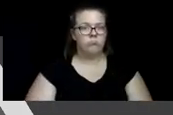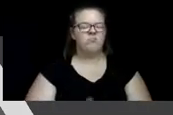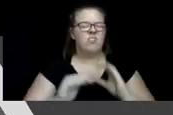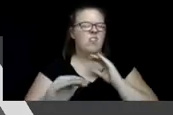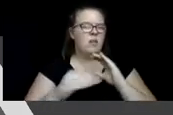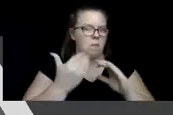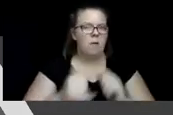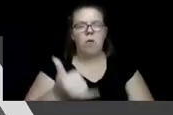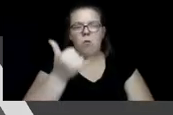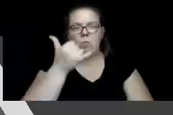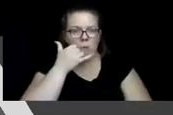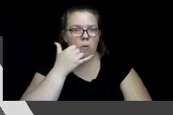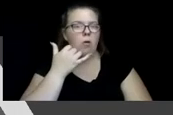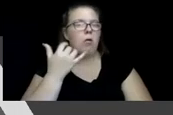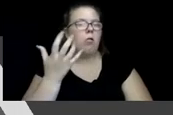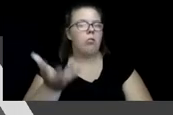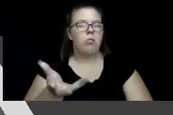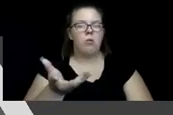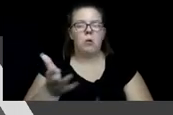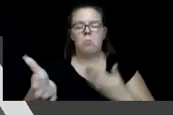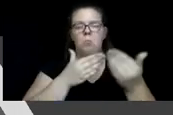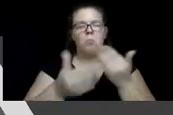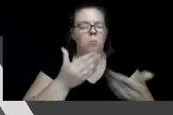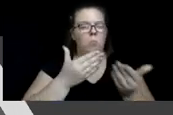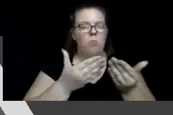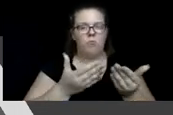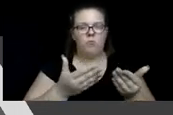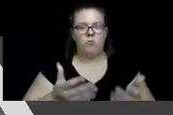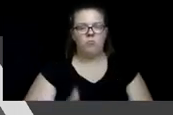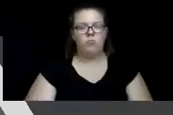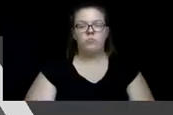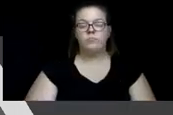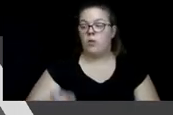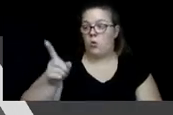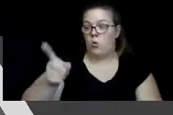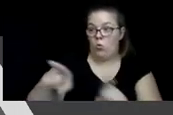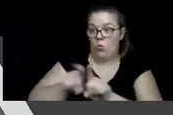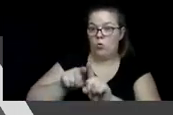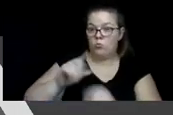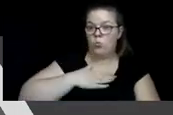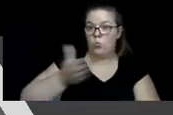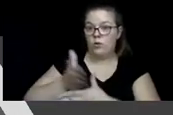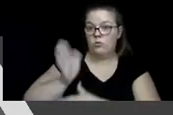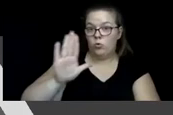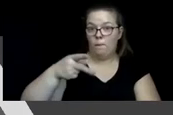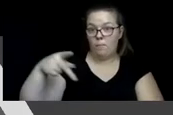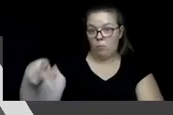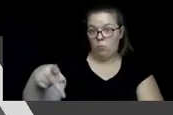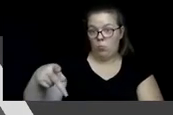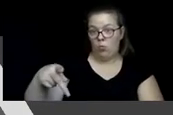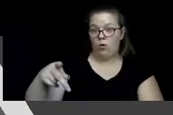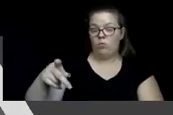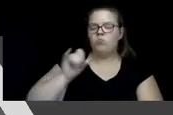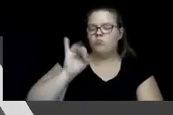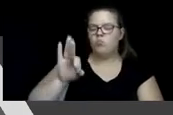email or call or however you'd like. And you are also willing to share your PowerPoint. So if